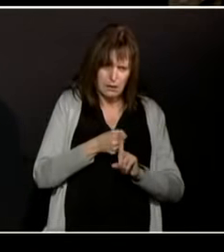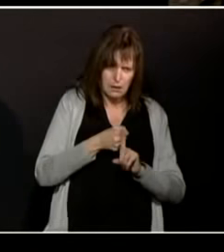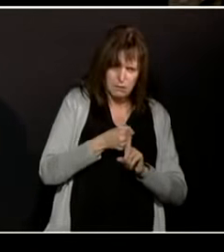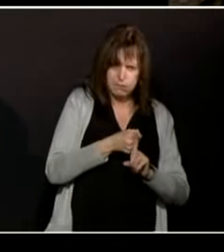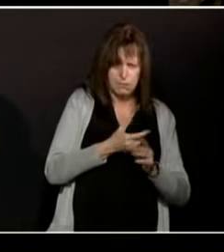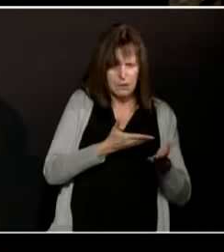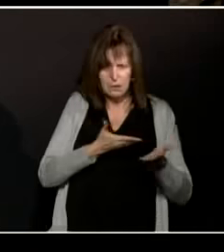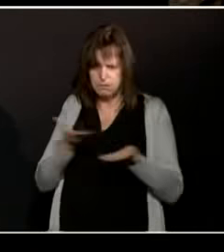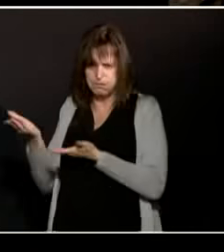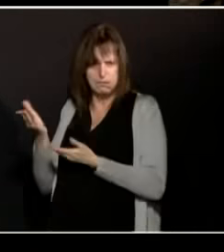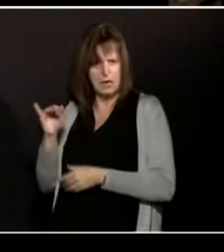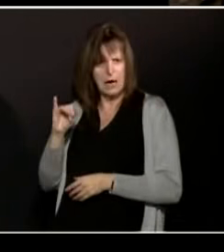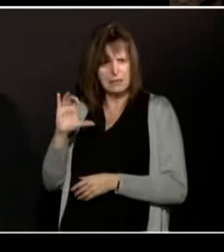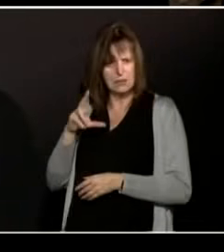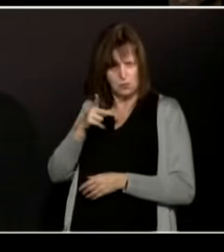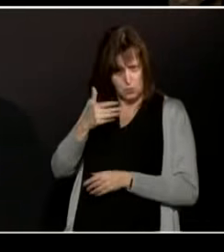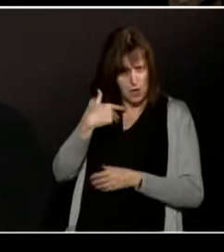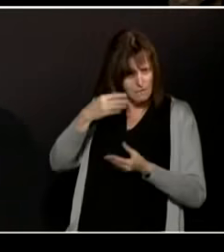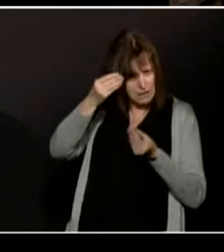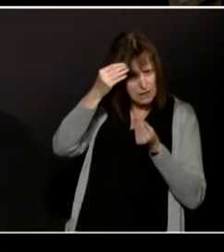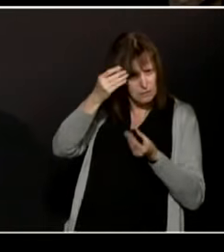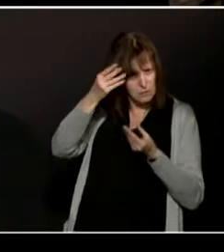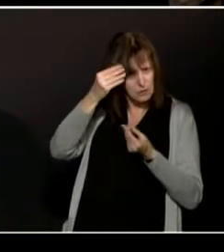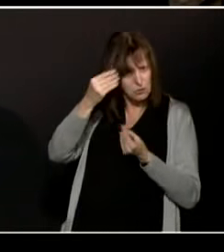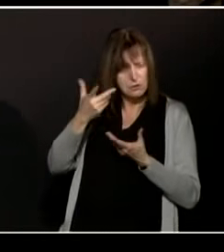dangerous activities?